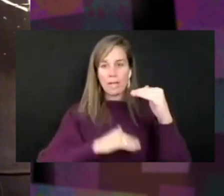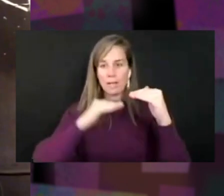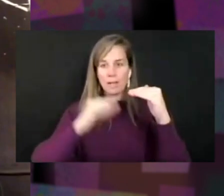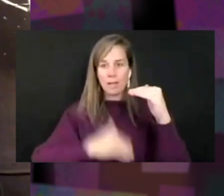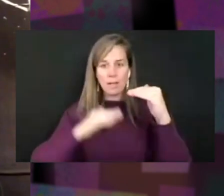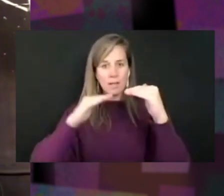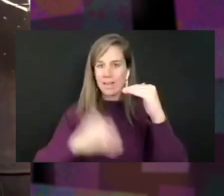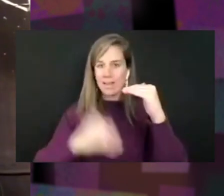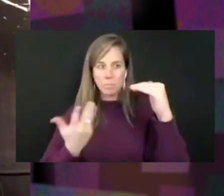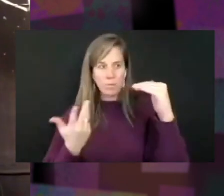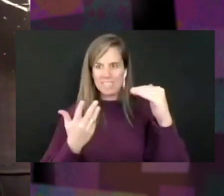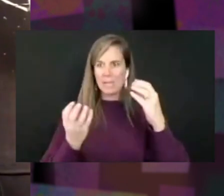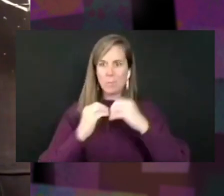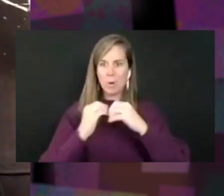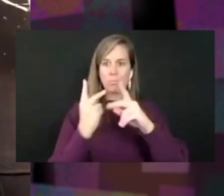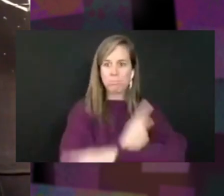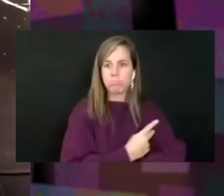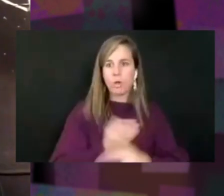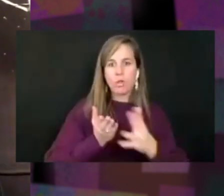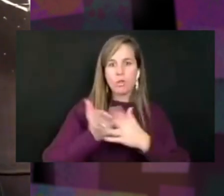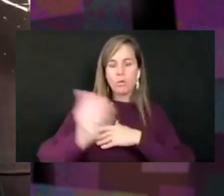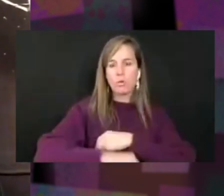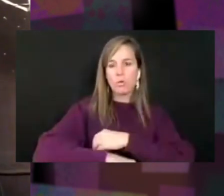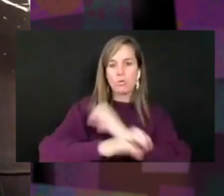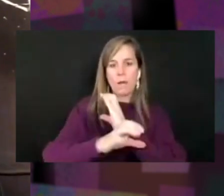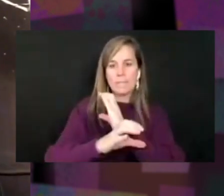crisis, even and maybe especially when that